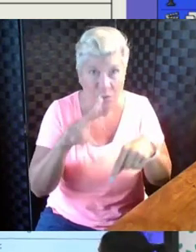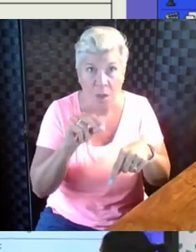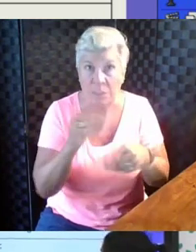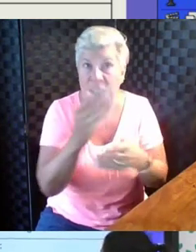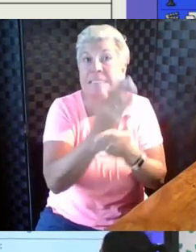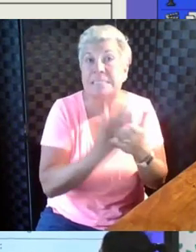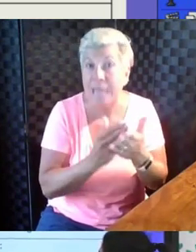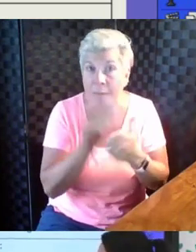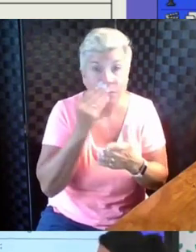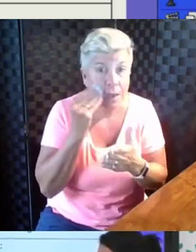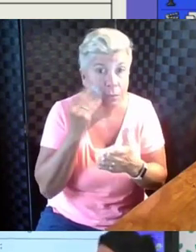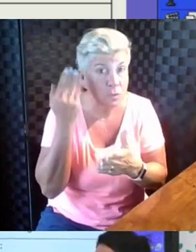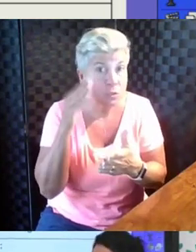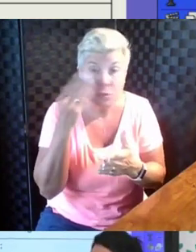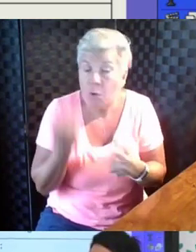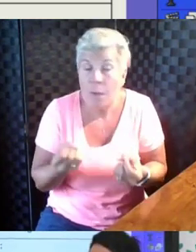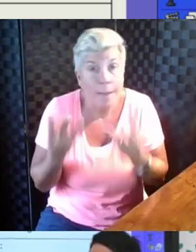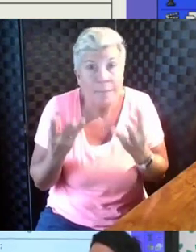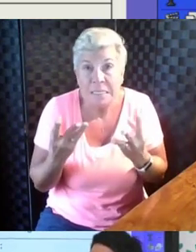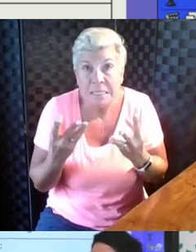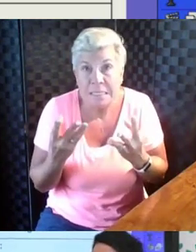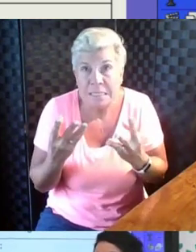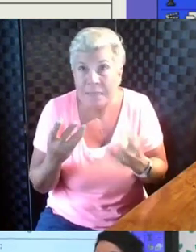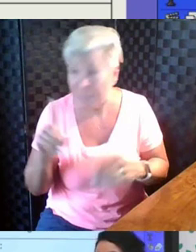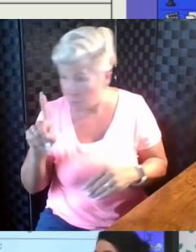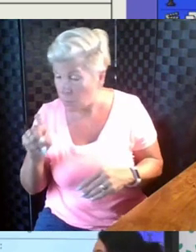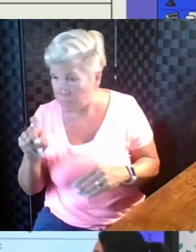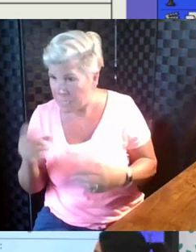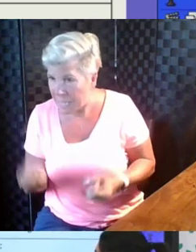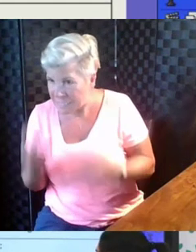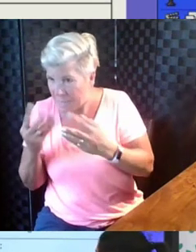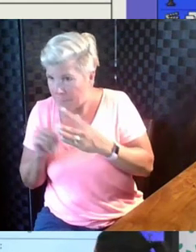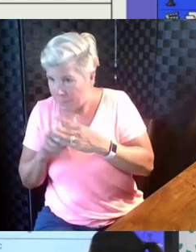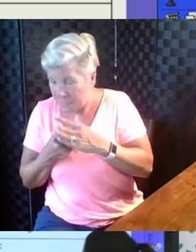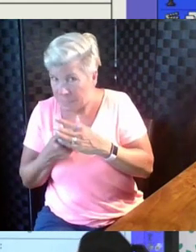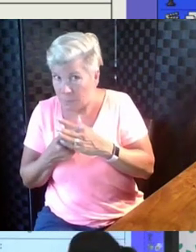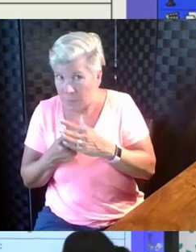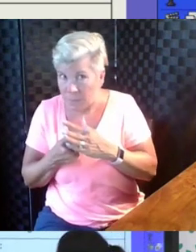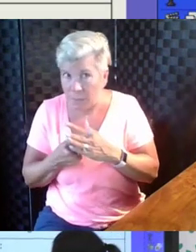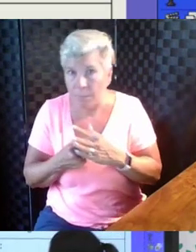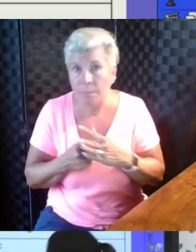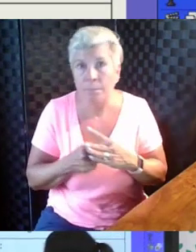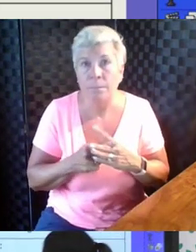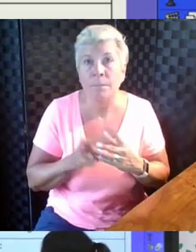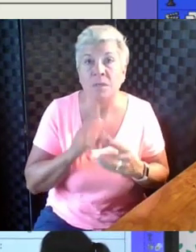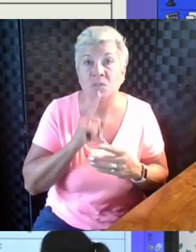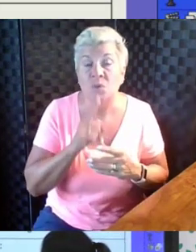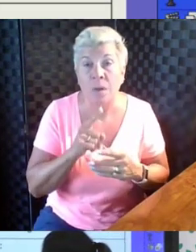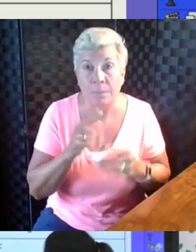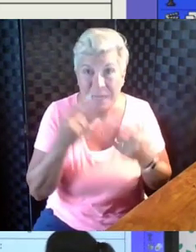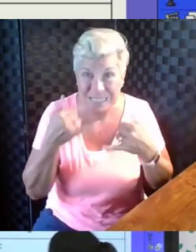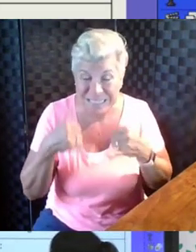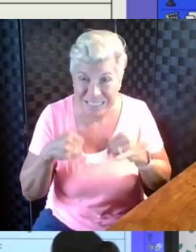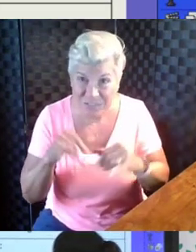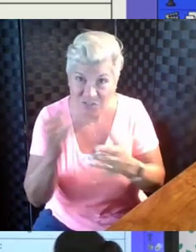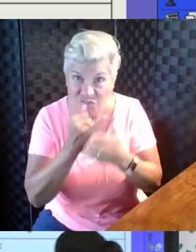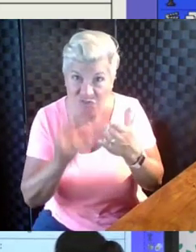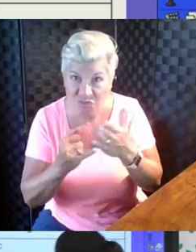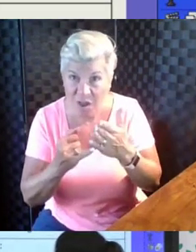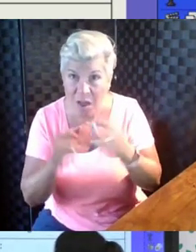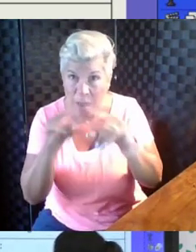No. In fact, that's the question they're asking us, is how many were there to begin with. But I am going to still draw